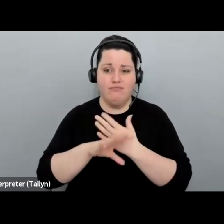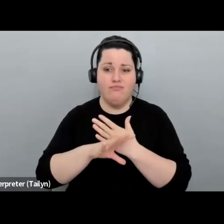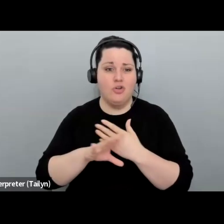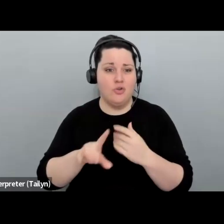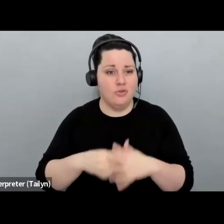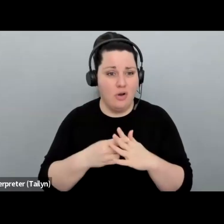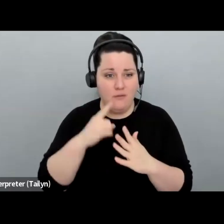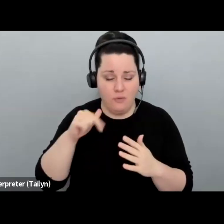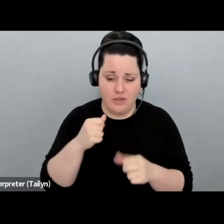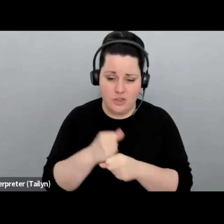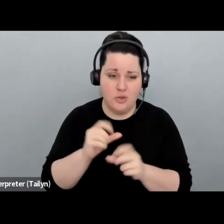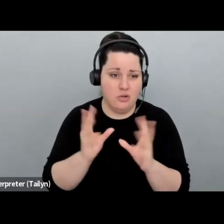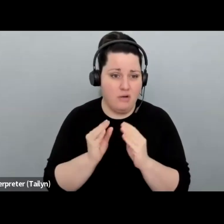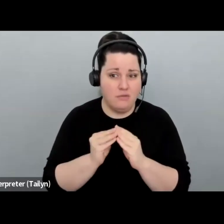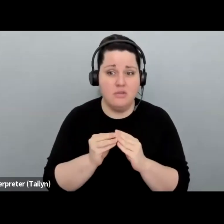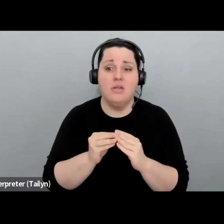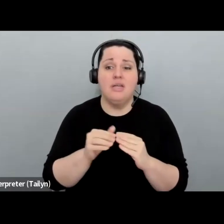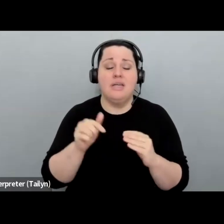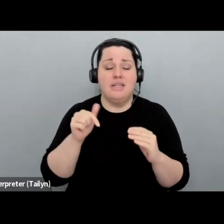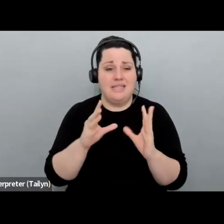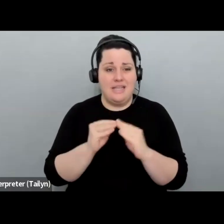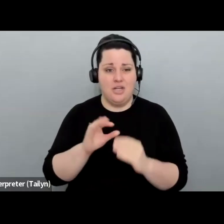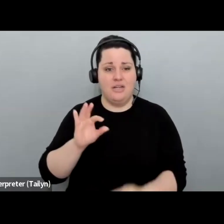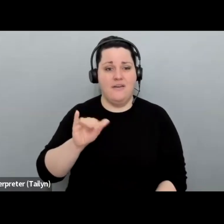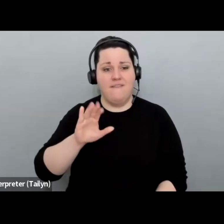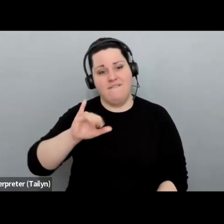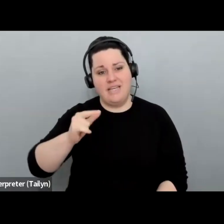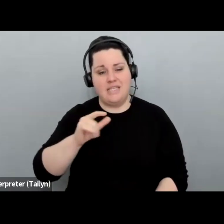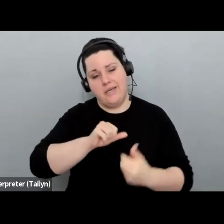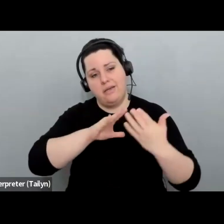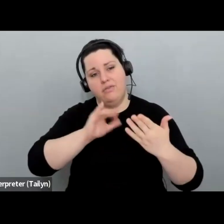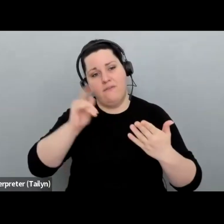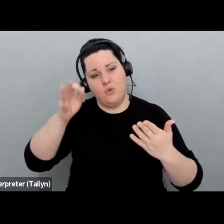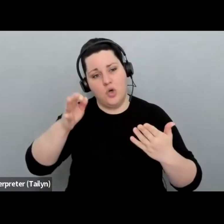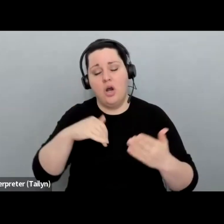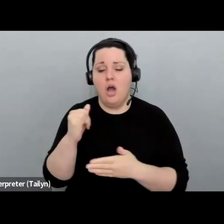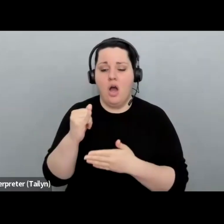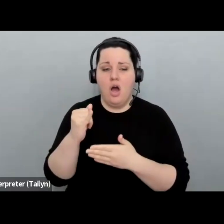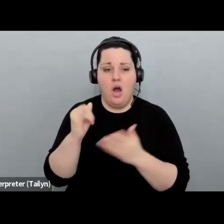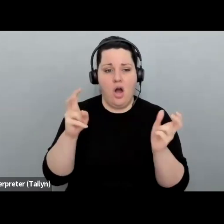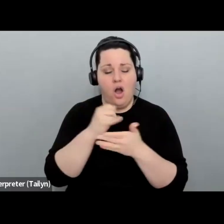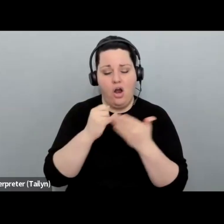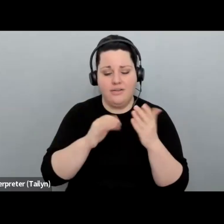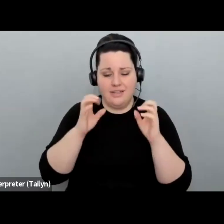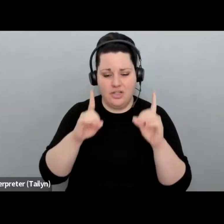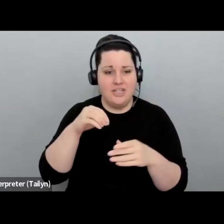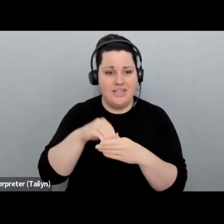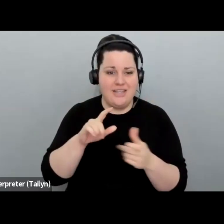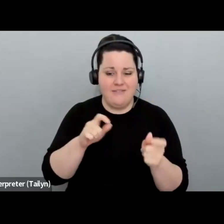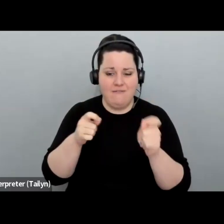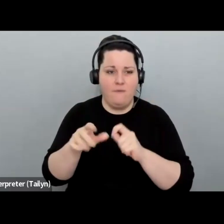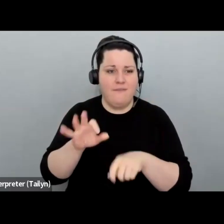year's conference with our session, Facing the Future, Arts, Education, and the Evolving Federal